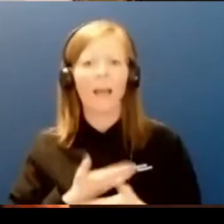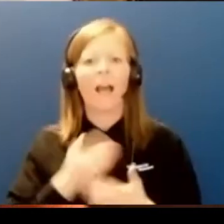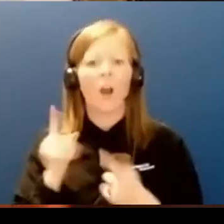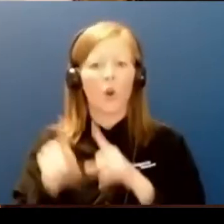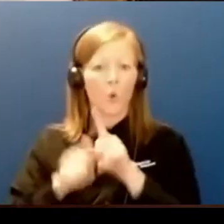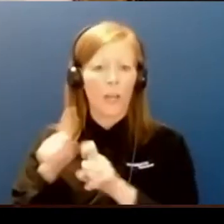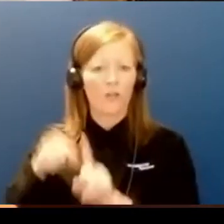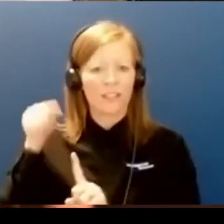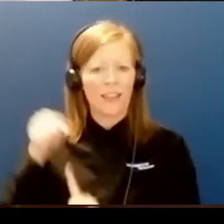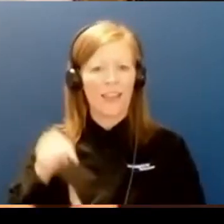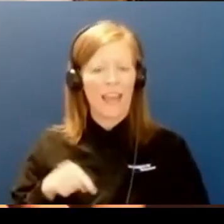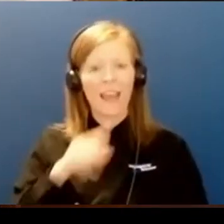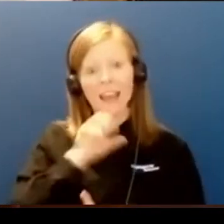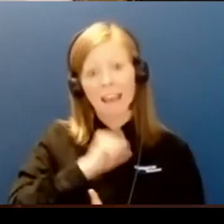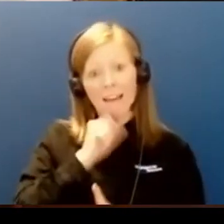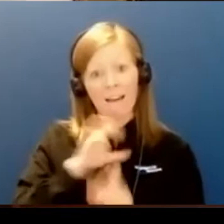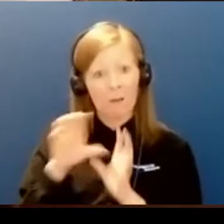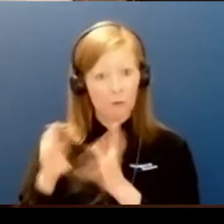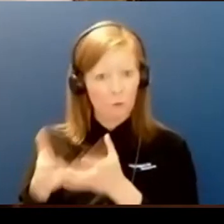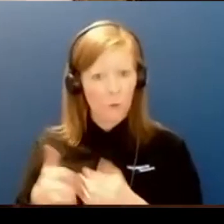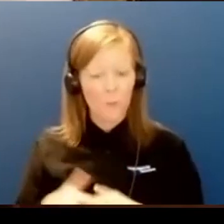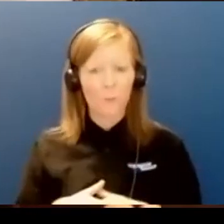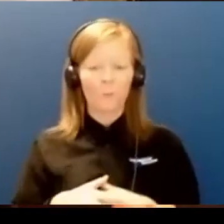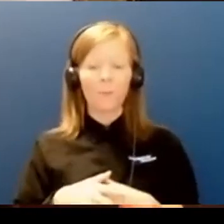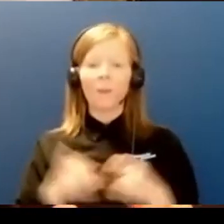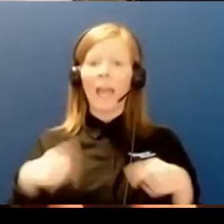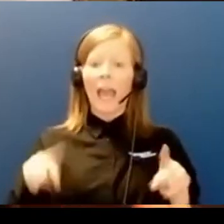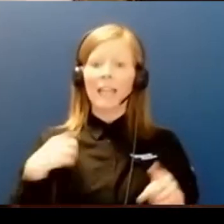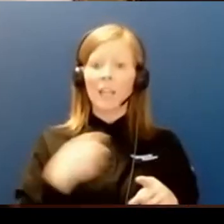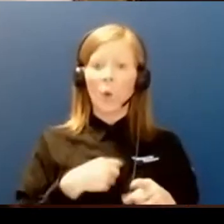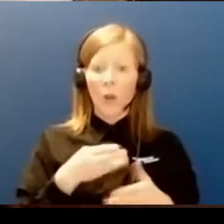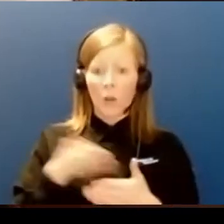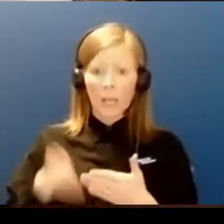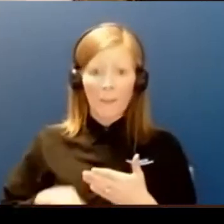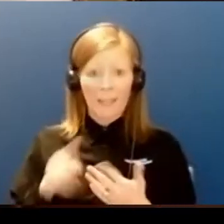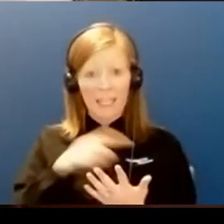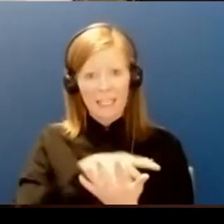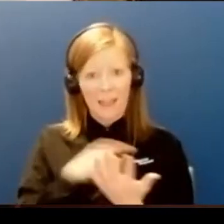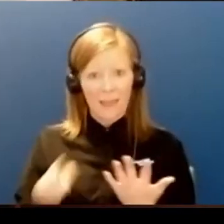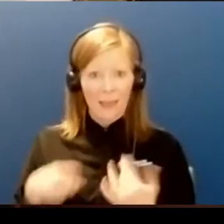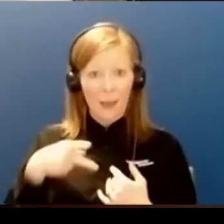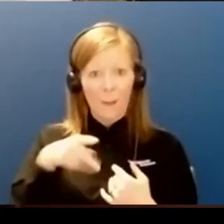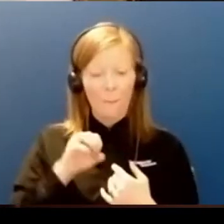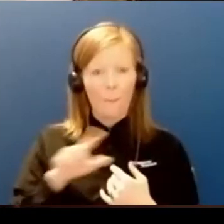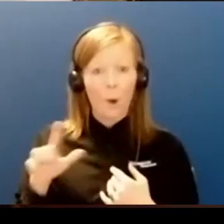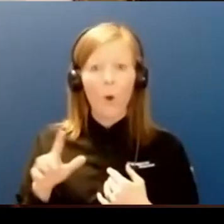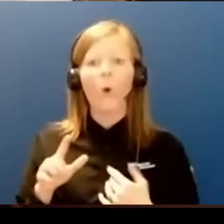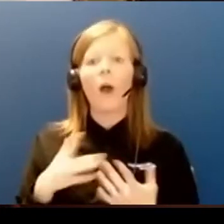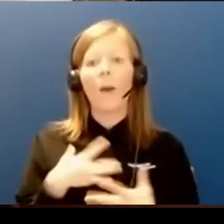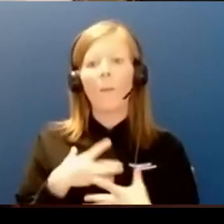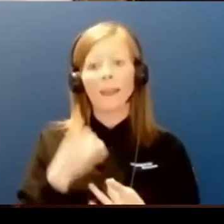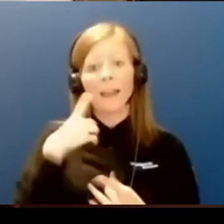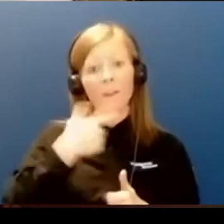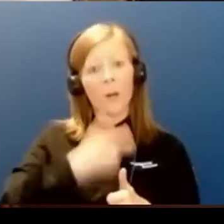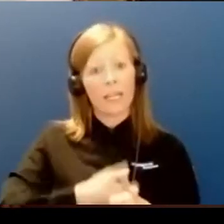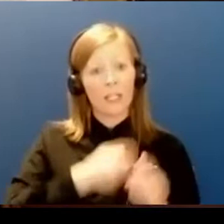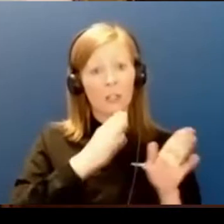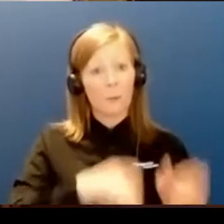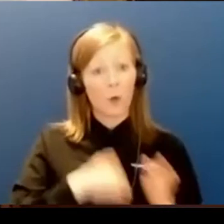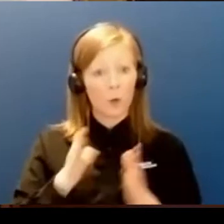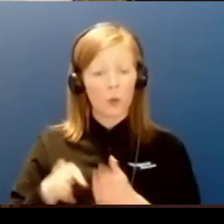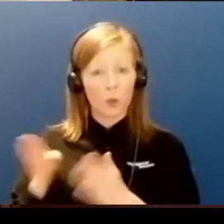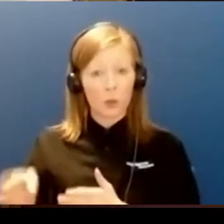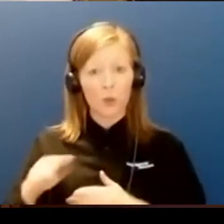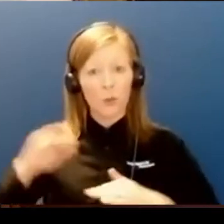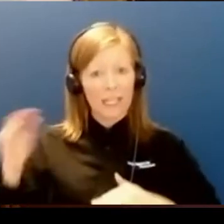there. So as we're completing the poll, I want each of the panelists to introduce themselves. And I'd